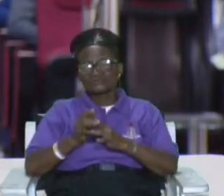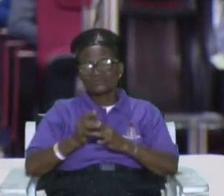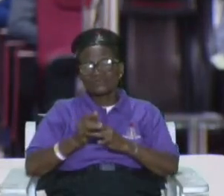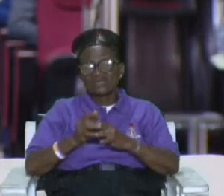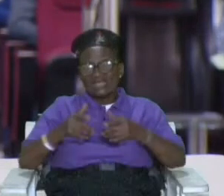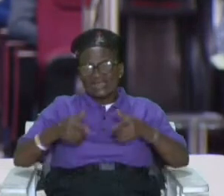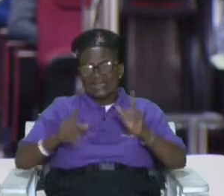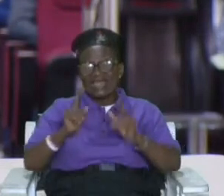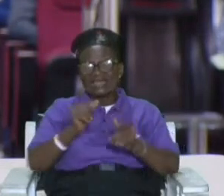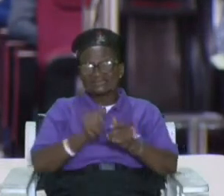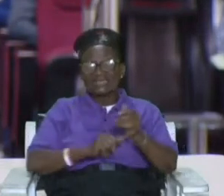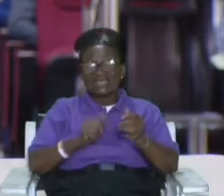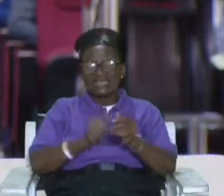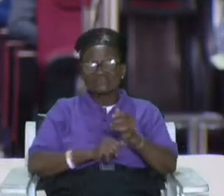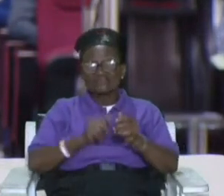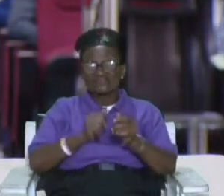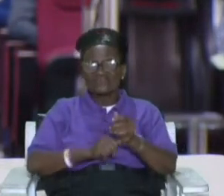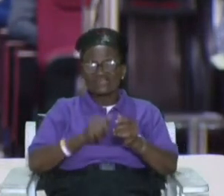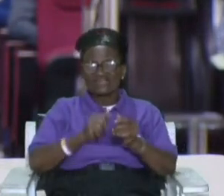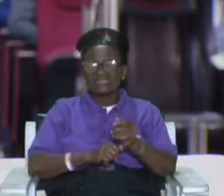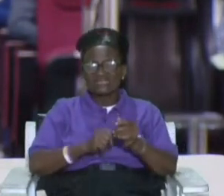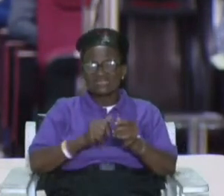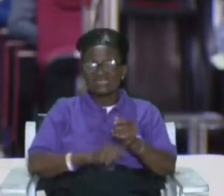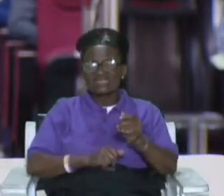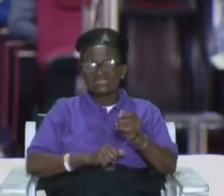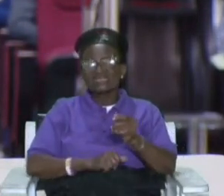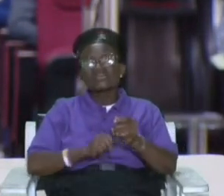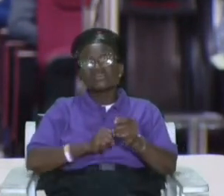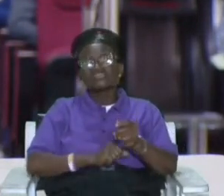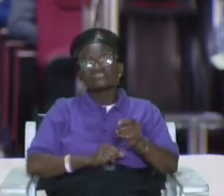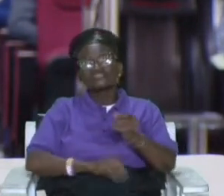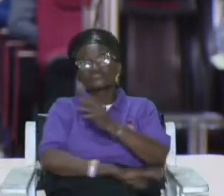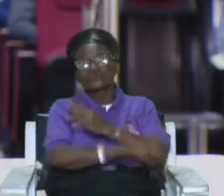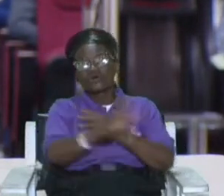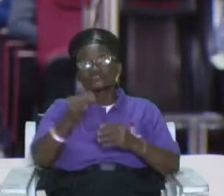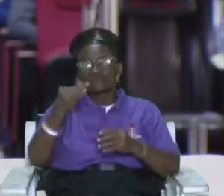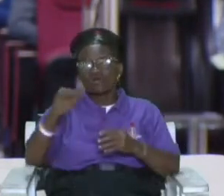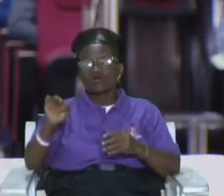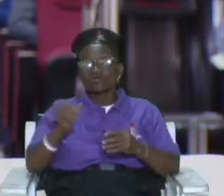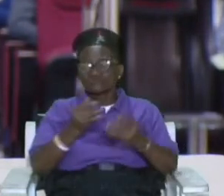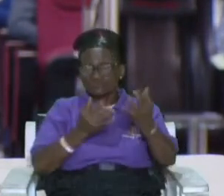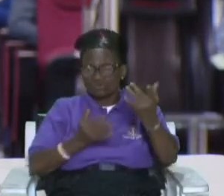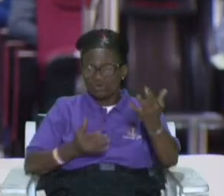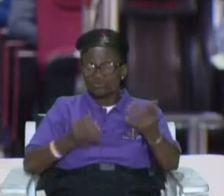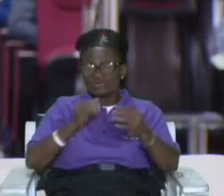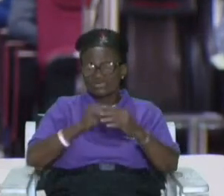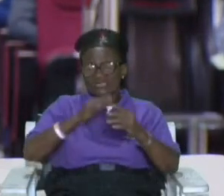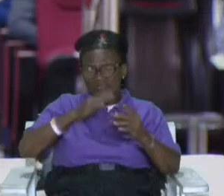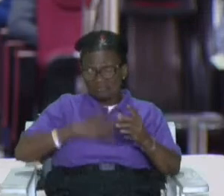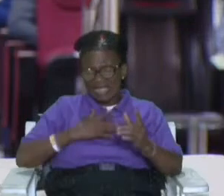let every source of sorrow in my life